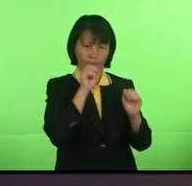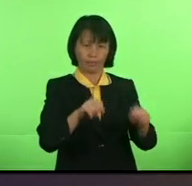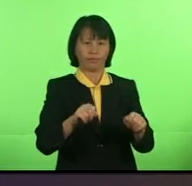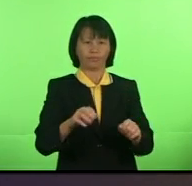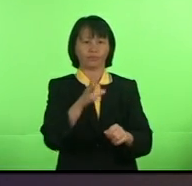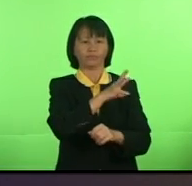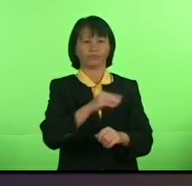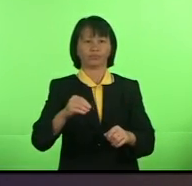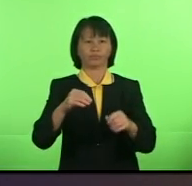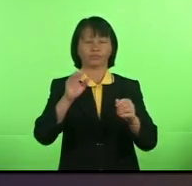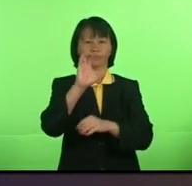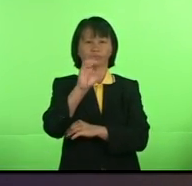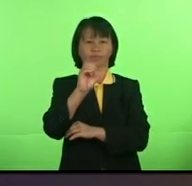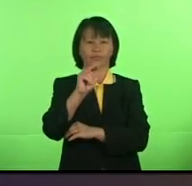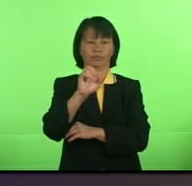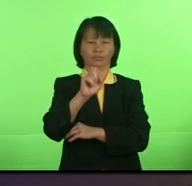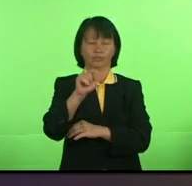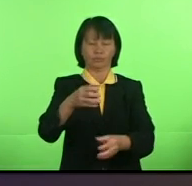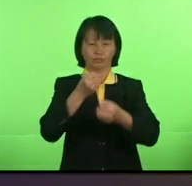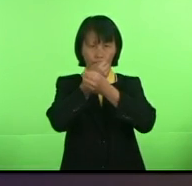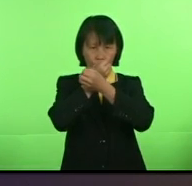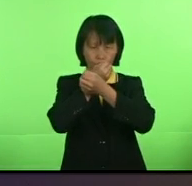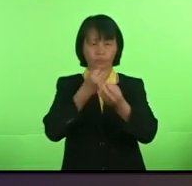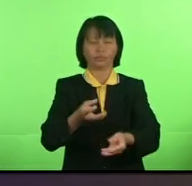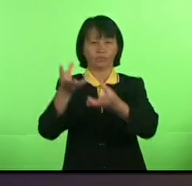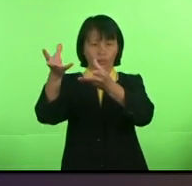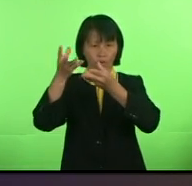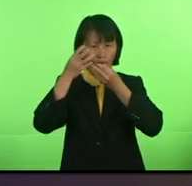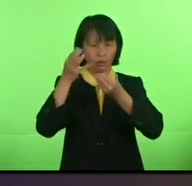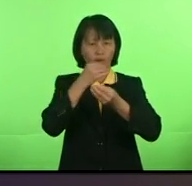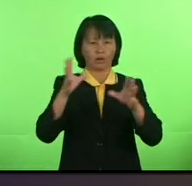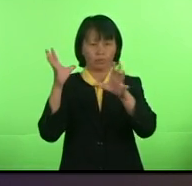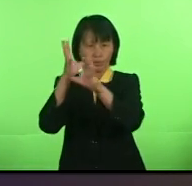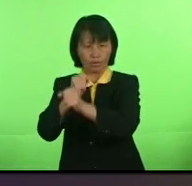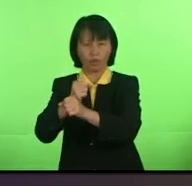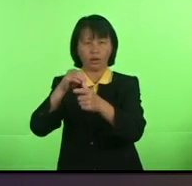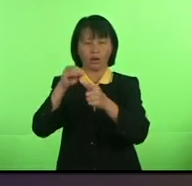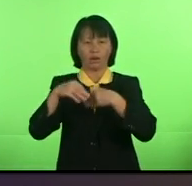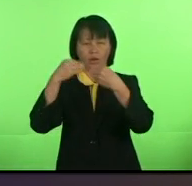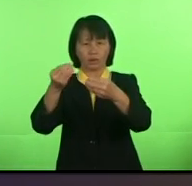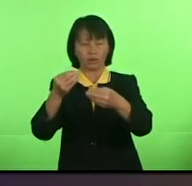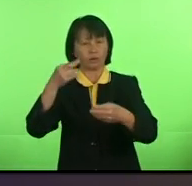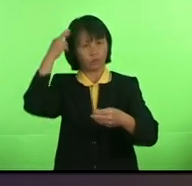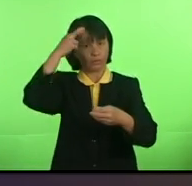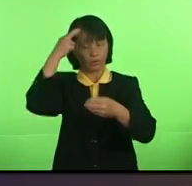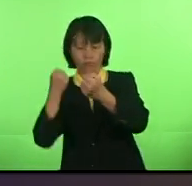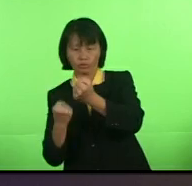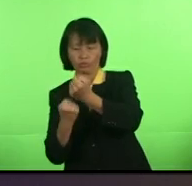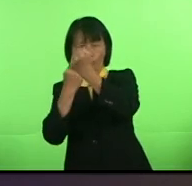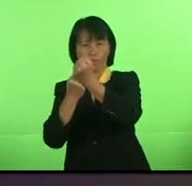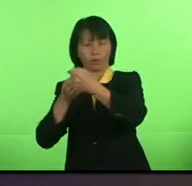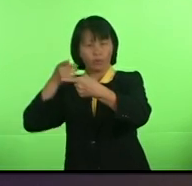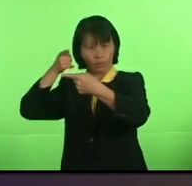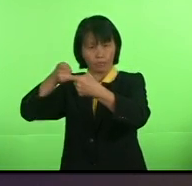connect sentences which add information, summarize or give reasons to support a point. For